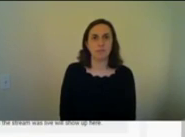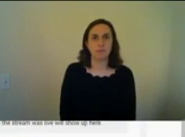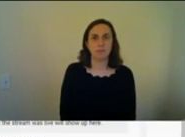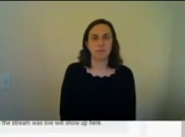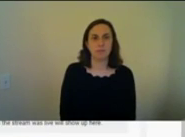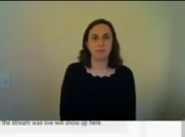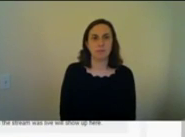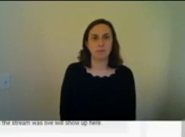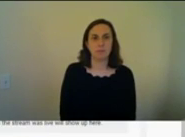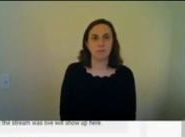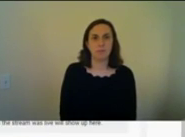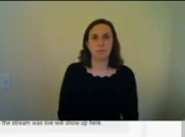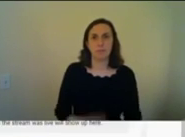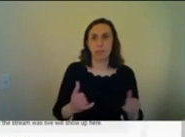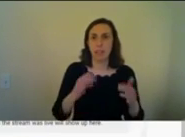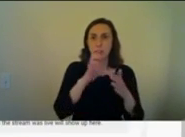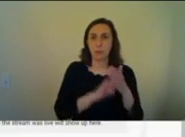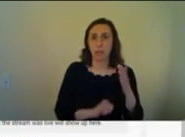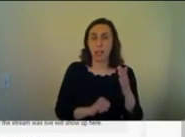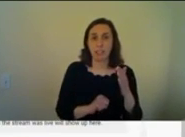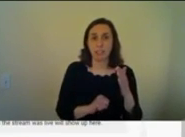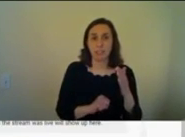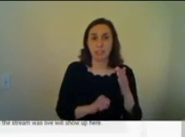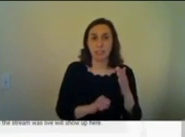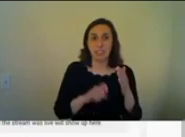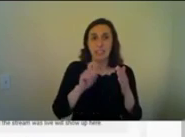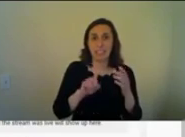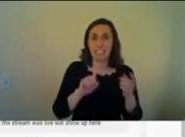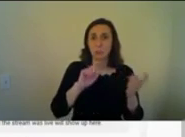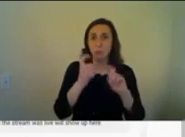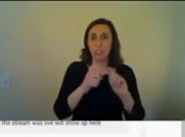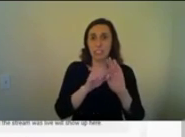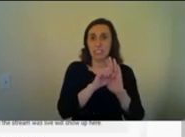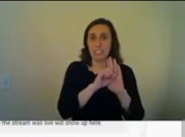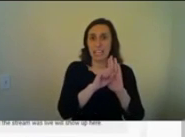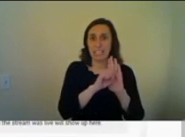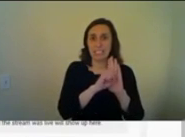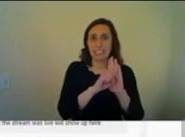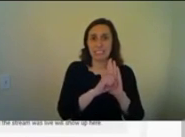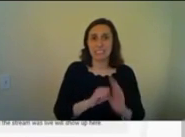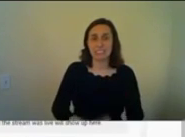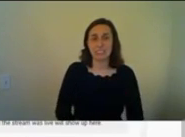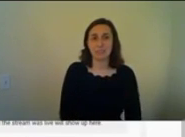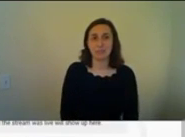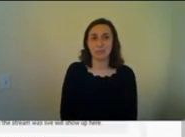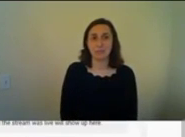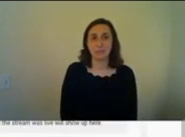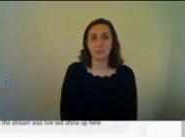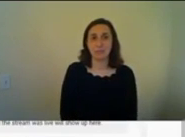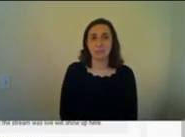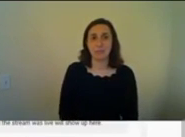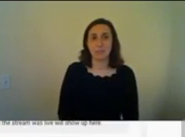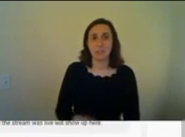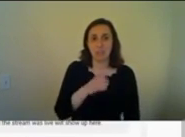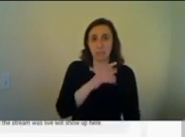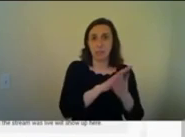To subtract, I'm going to change signs. So that's going to become negative.